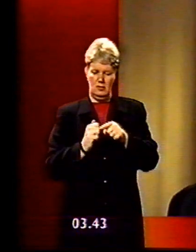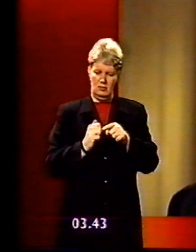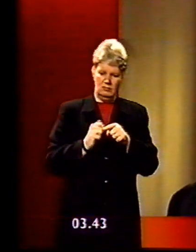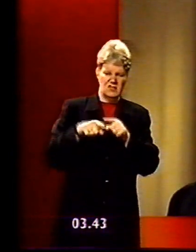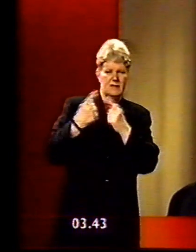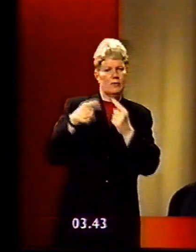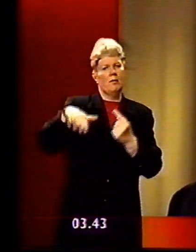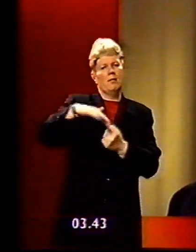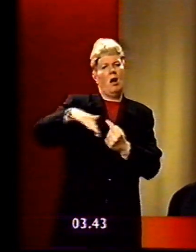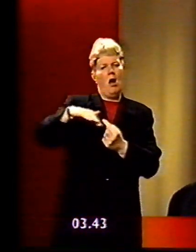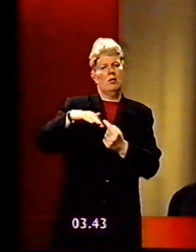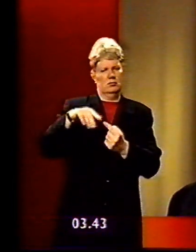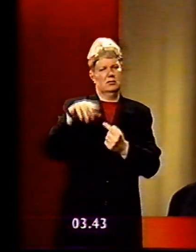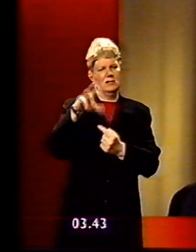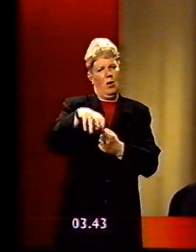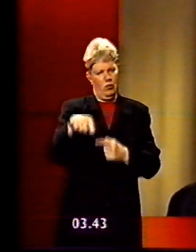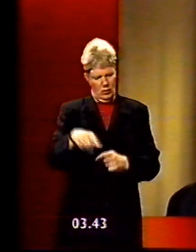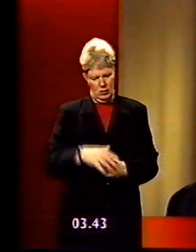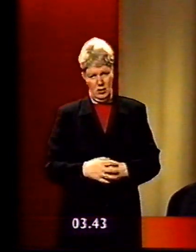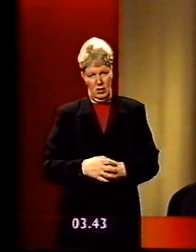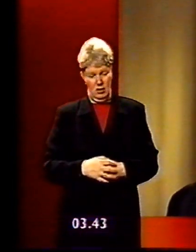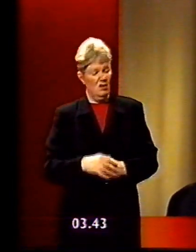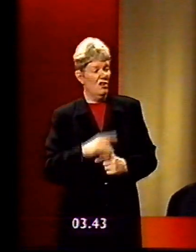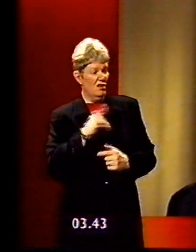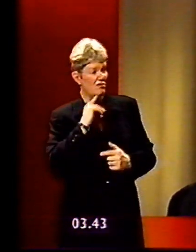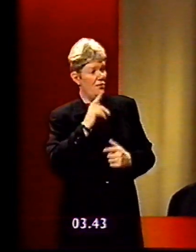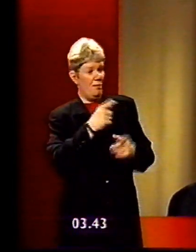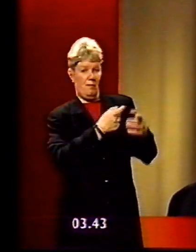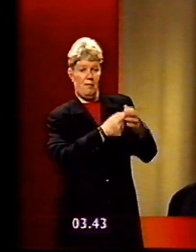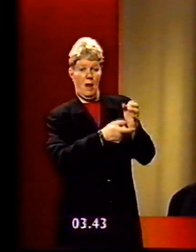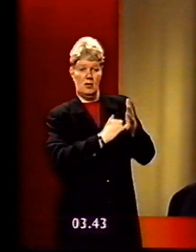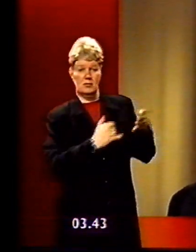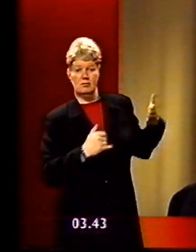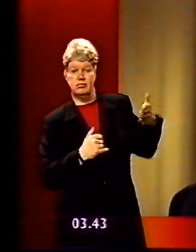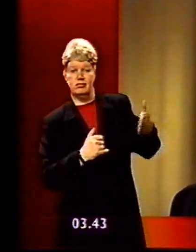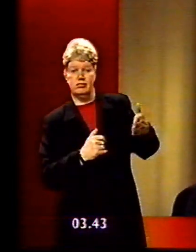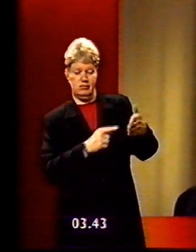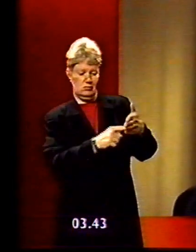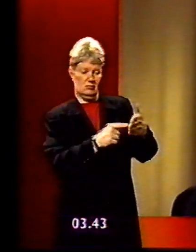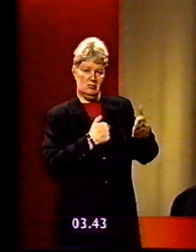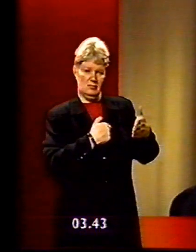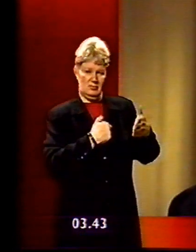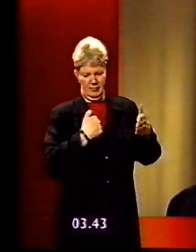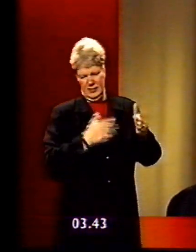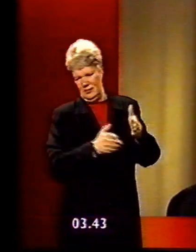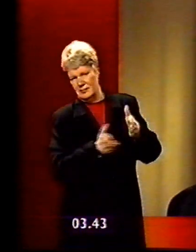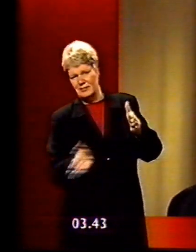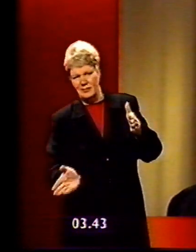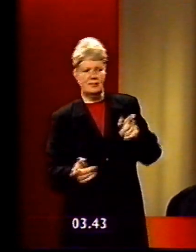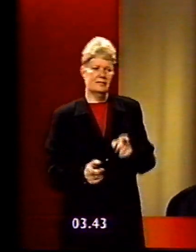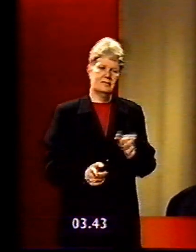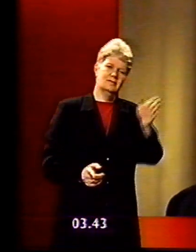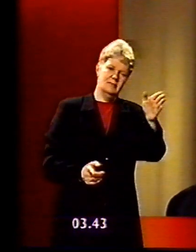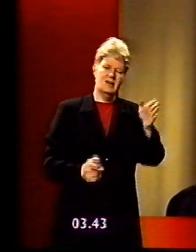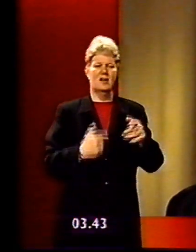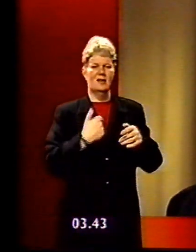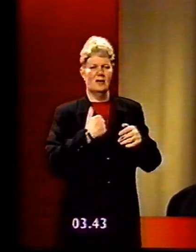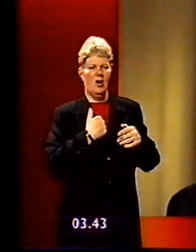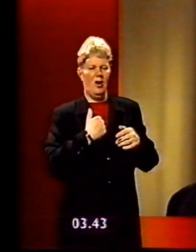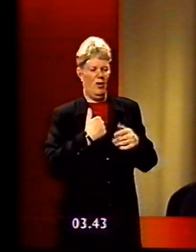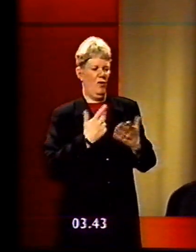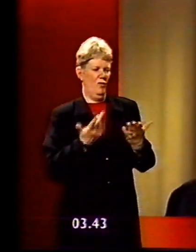town, we said goodbye at the bus because one was going downtown and one was going where I wanted